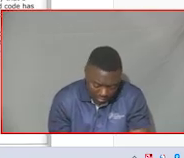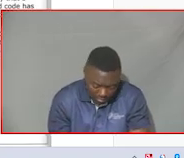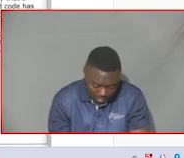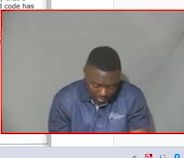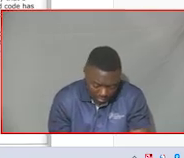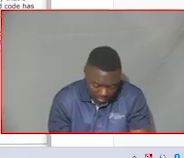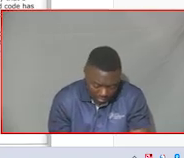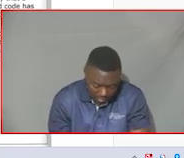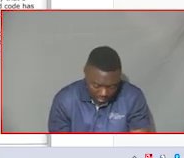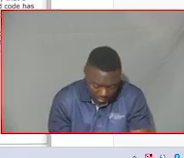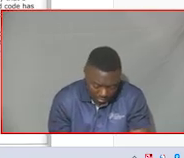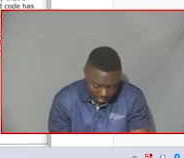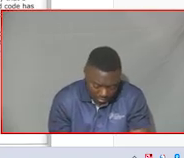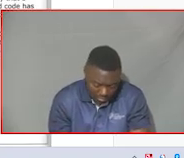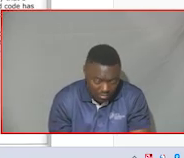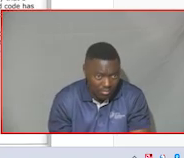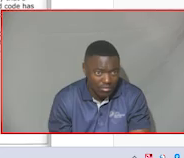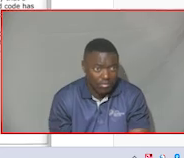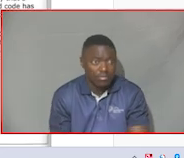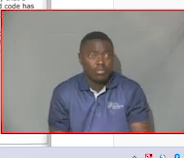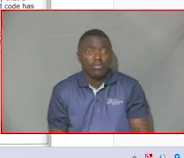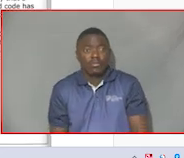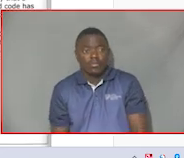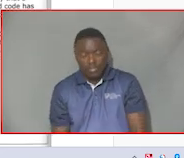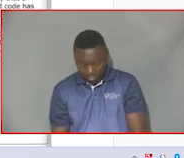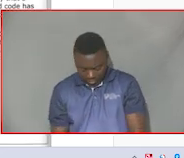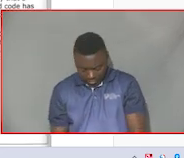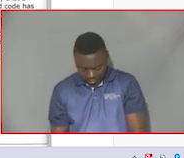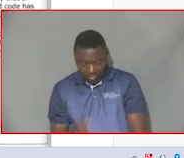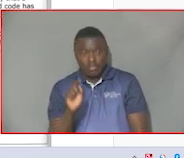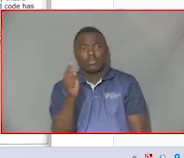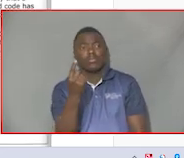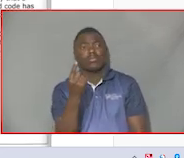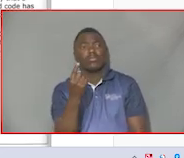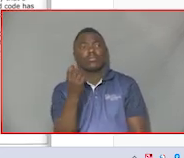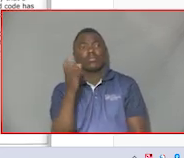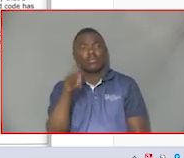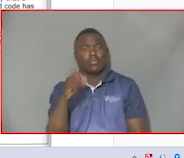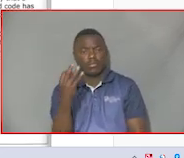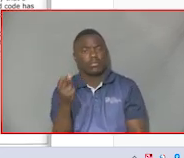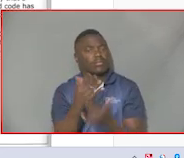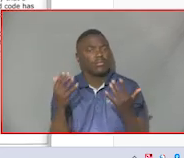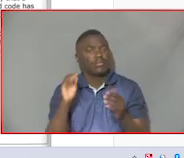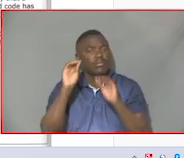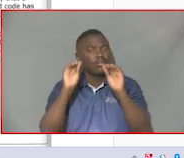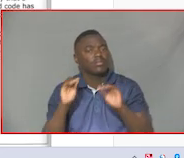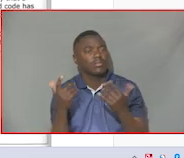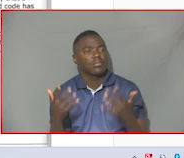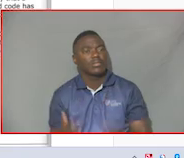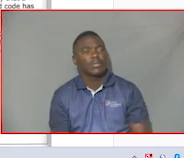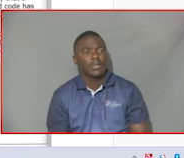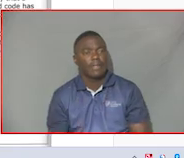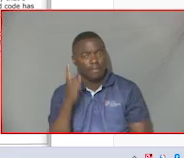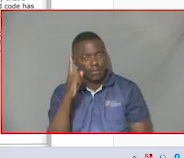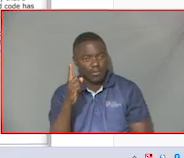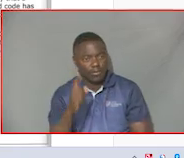People, it's a 4-digit PIN code. The first digit must be a 3. So how many numbers can I put there?